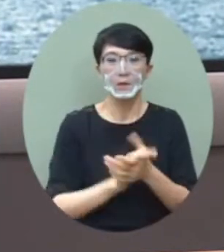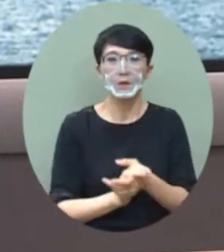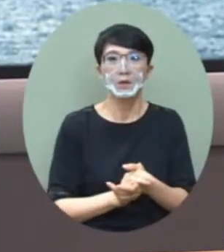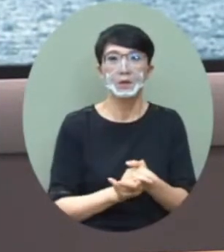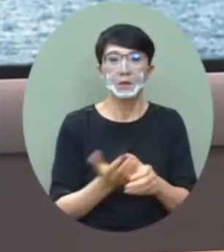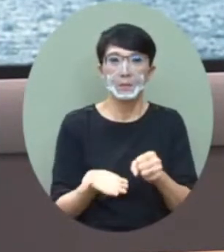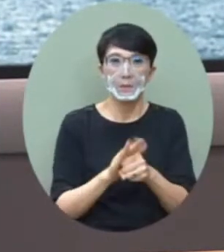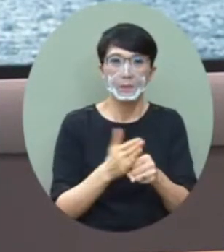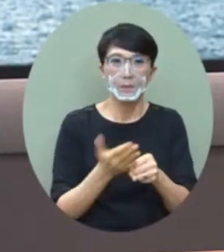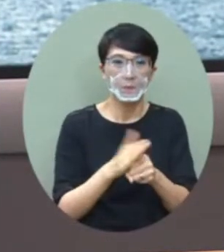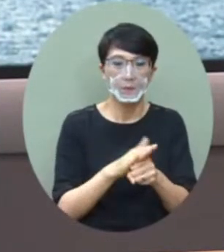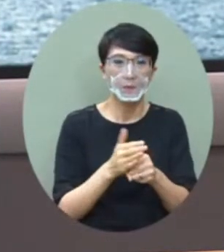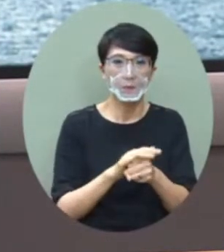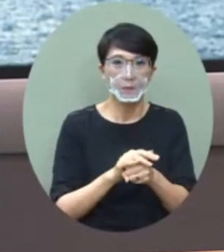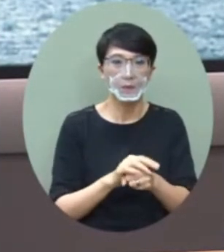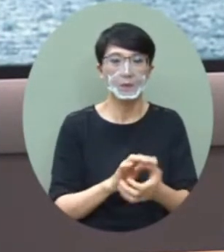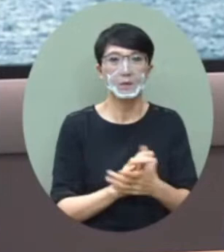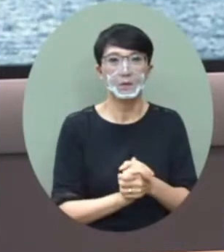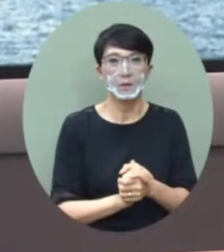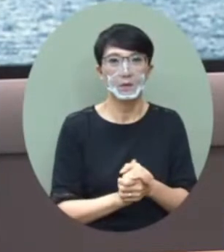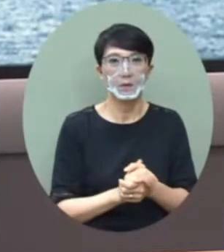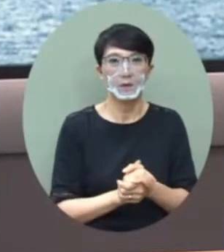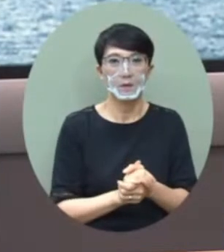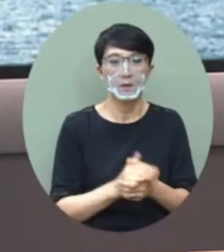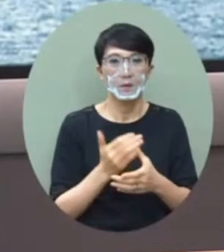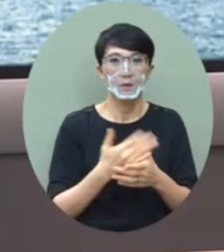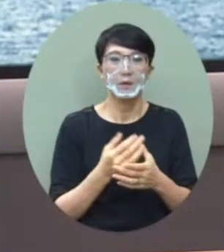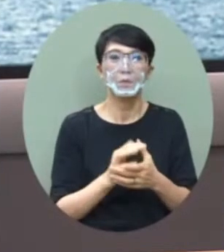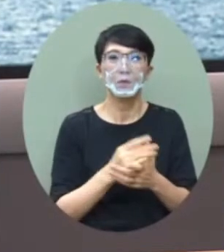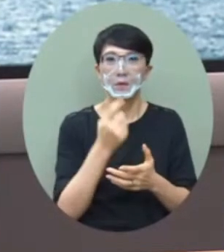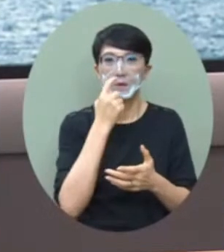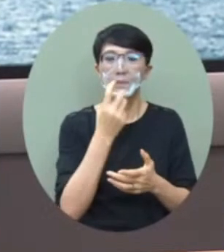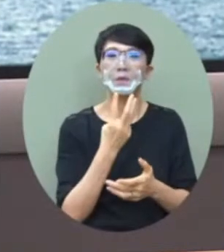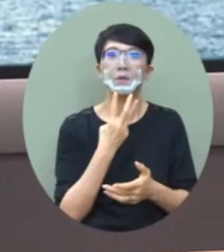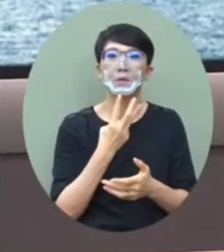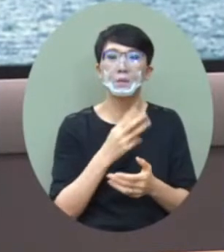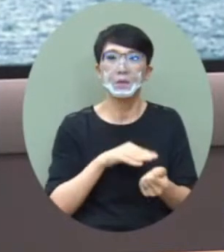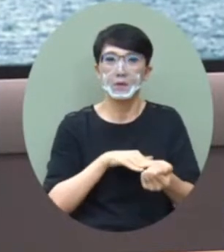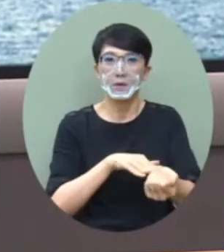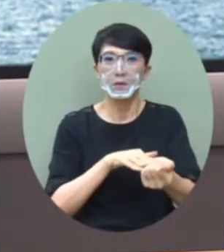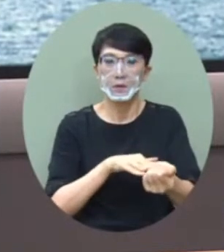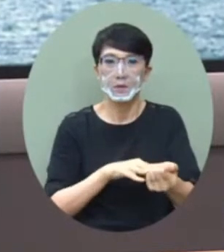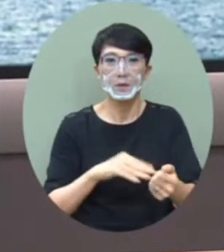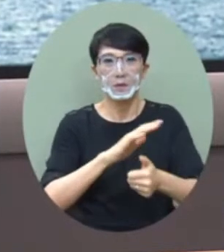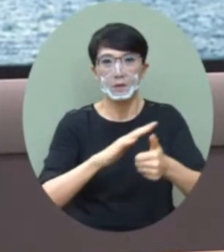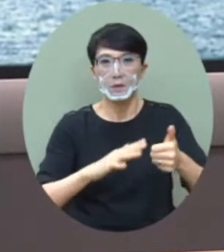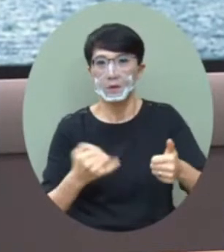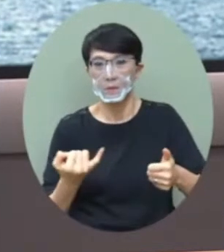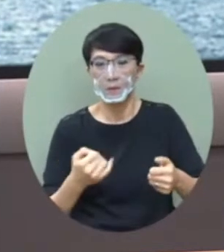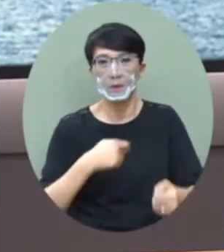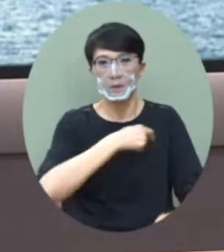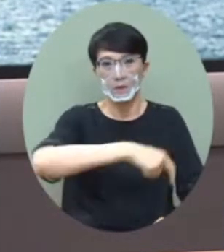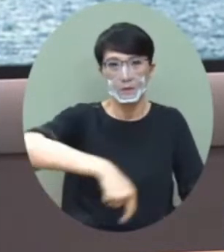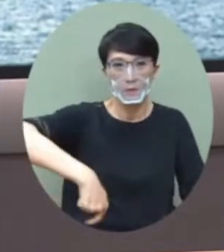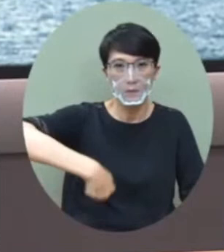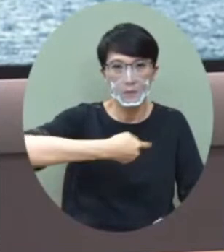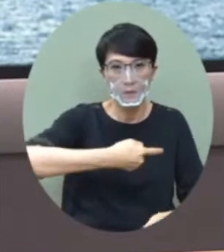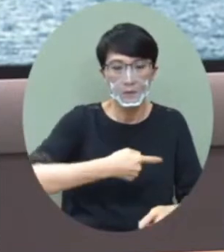cancer. The patient was taking steroids to treat